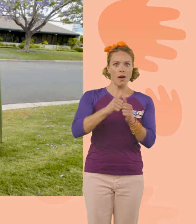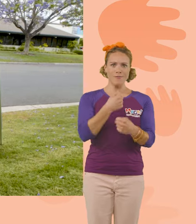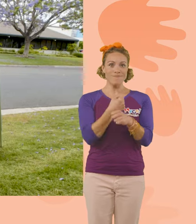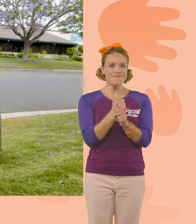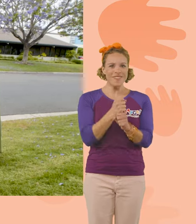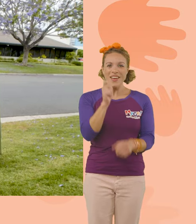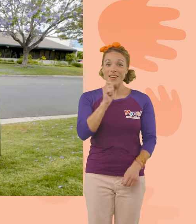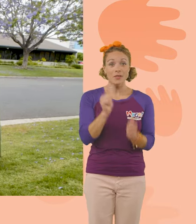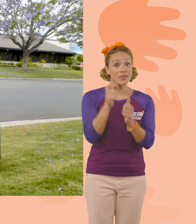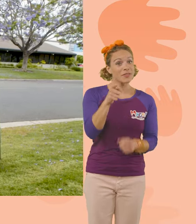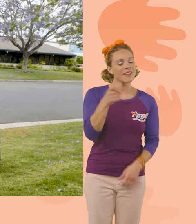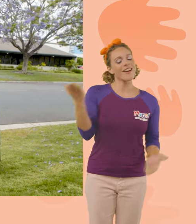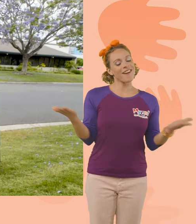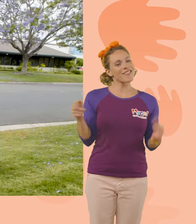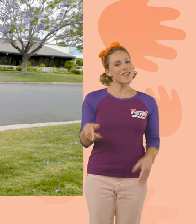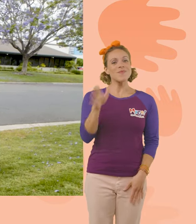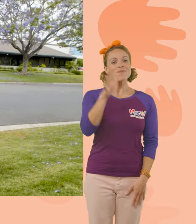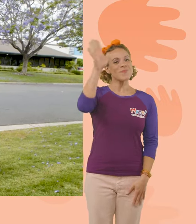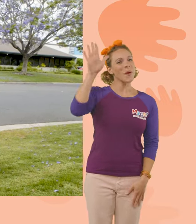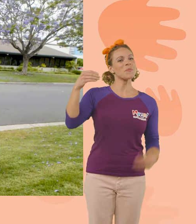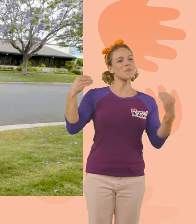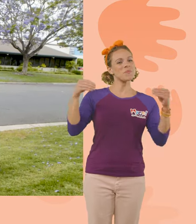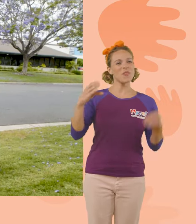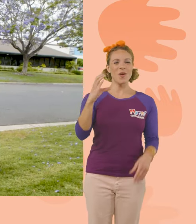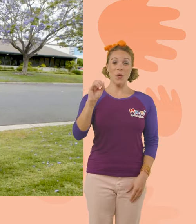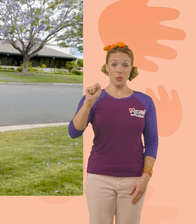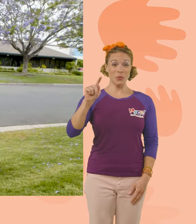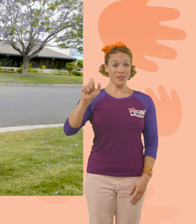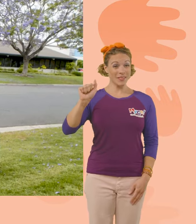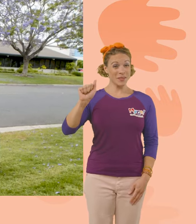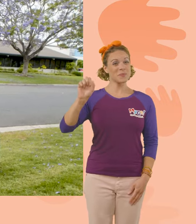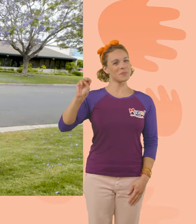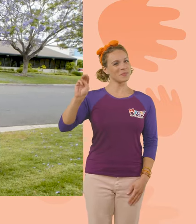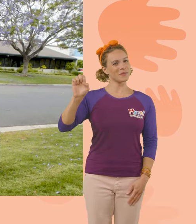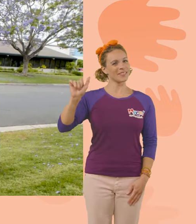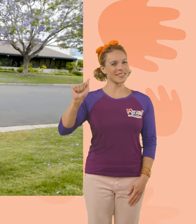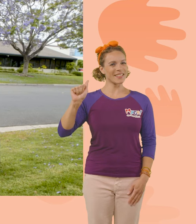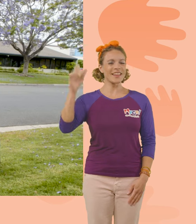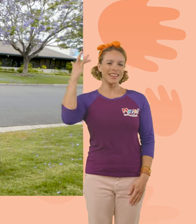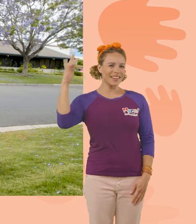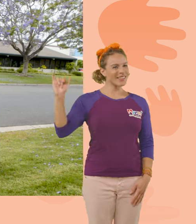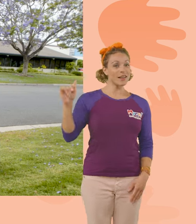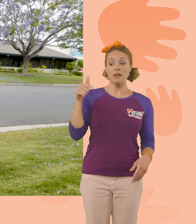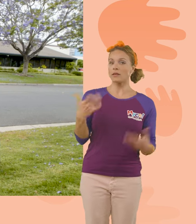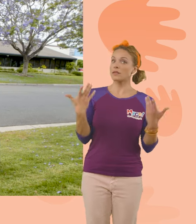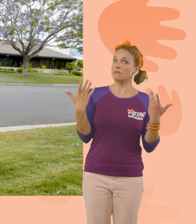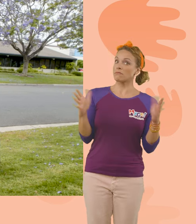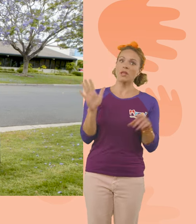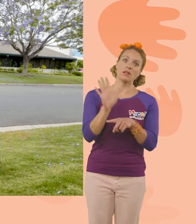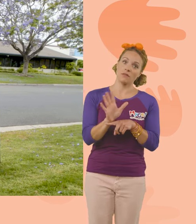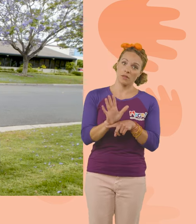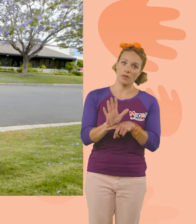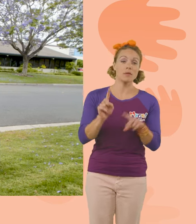much fun learning about how to make popsicles with you at Mom and Pop Shop in Costa Mesa, California. Well, this is